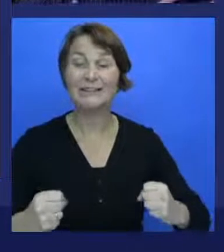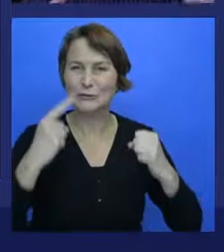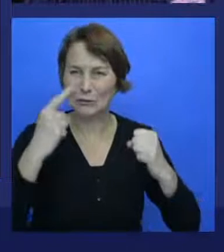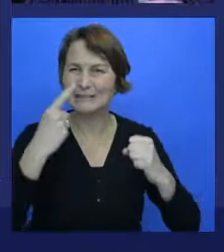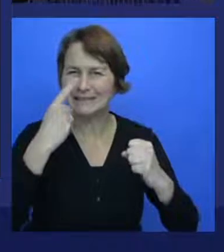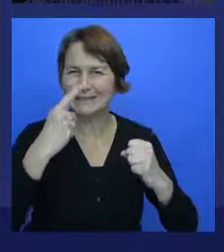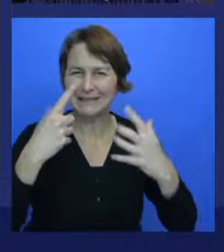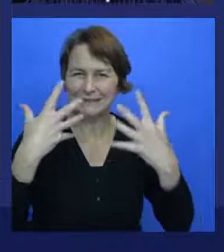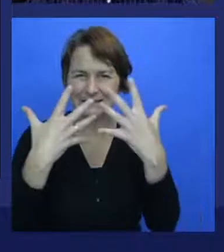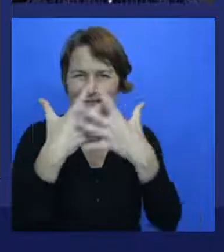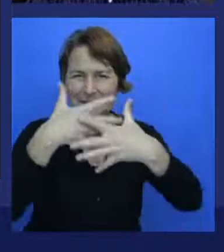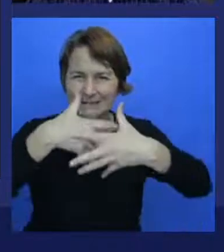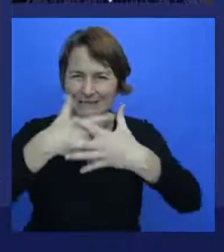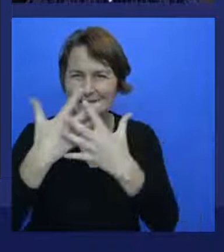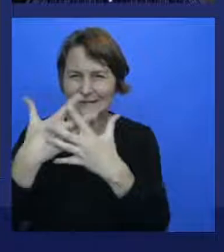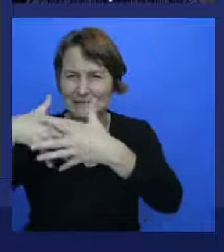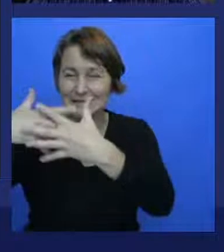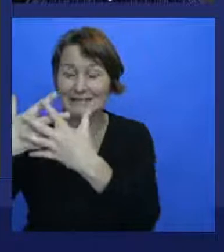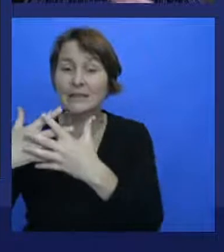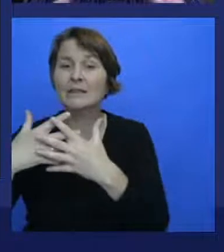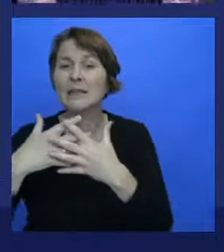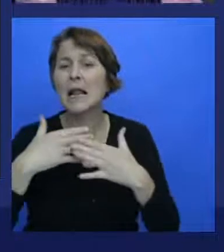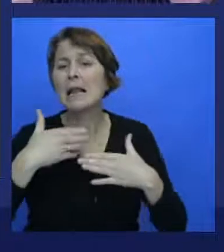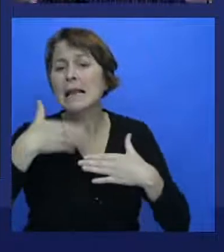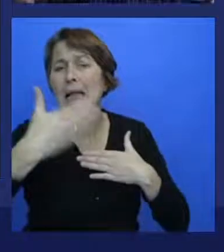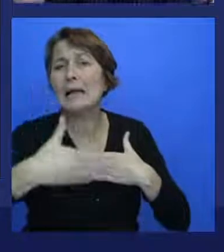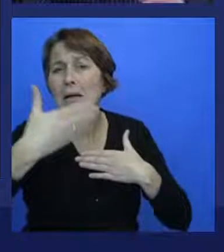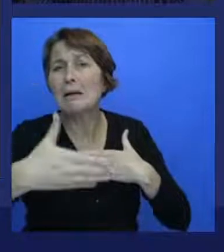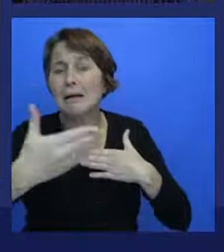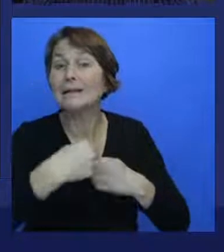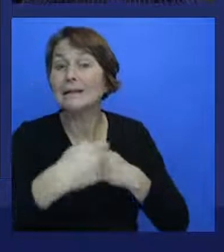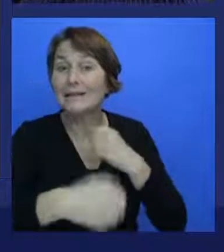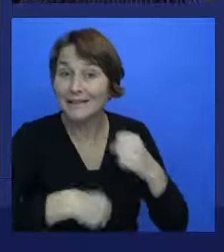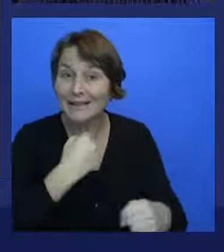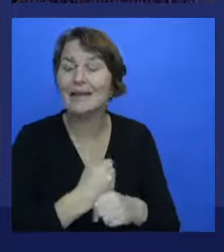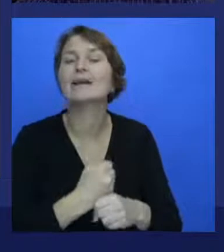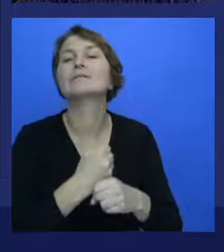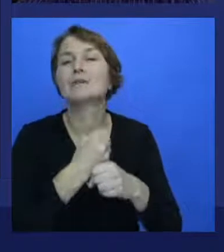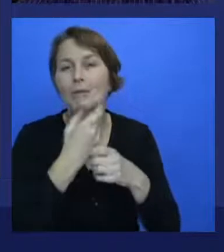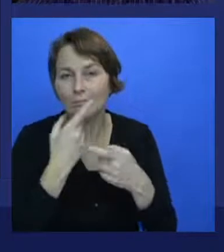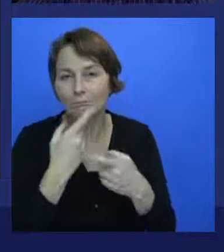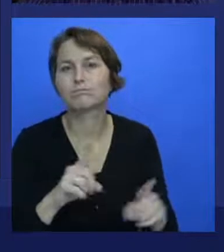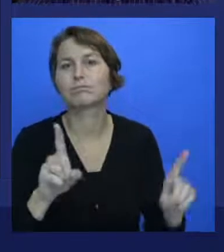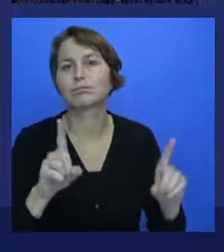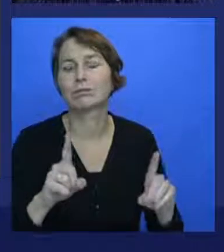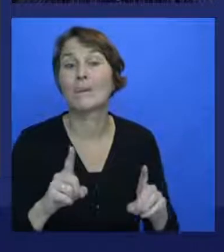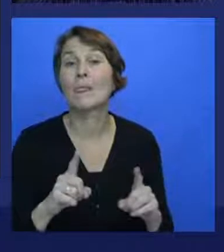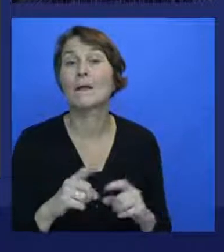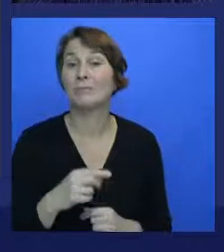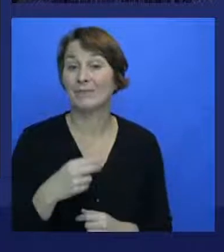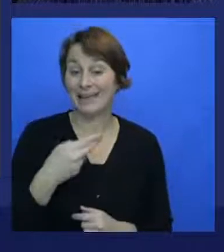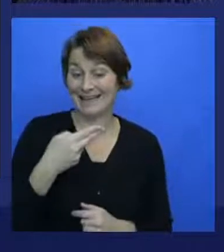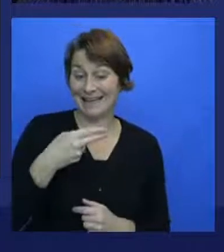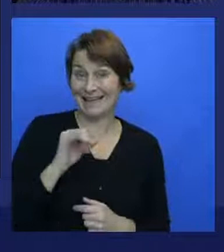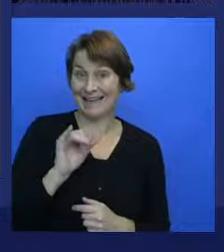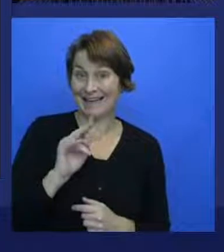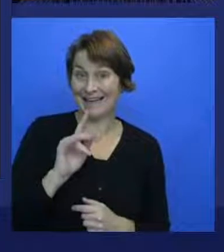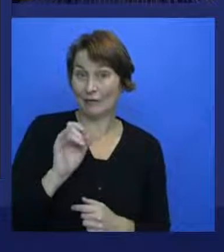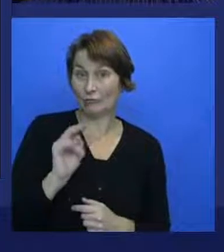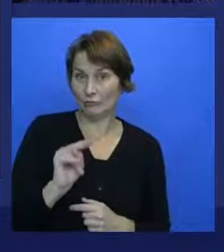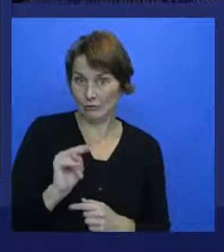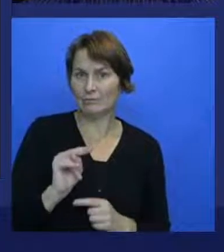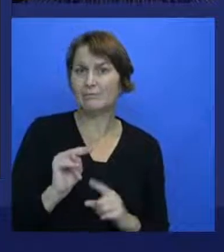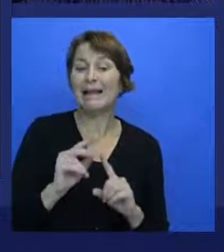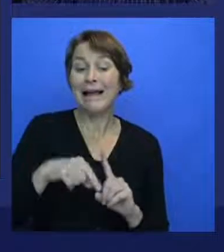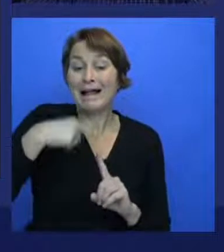they don't go anywhere for a few years. It's actually students of Geoffrey Hinton's who sort of dust off that old paper from the 80s and start working